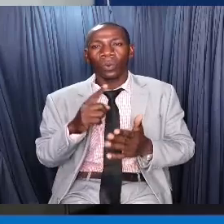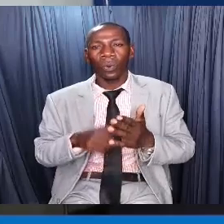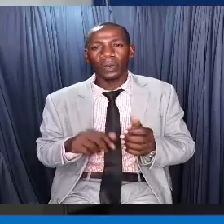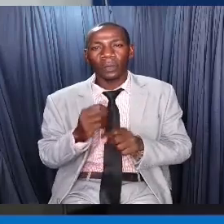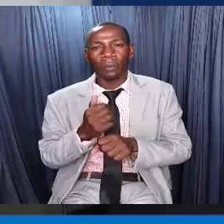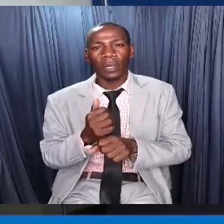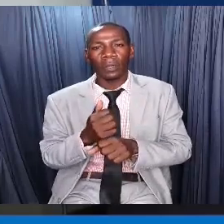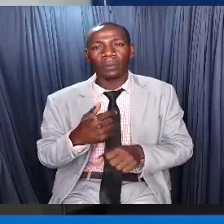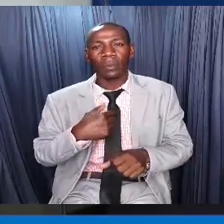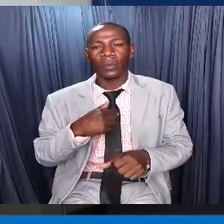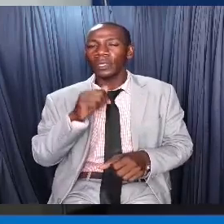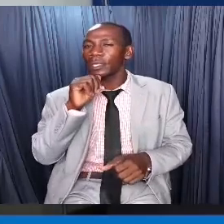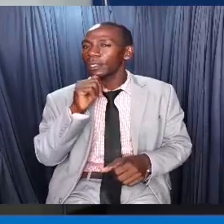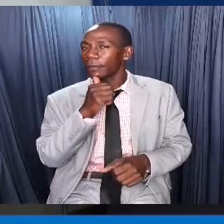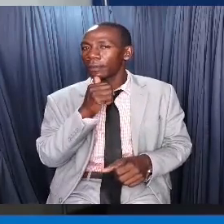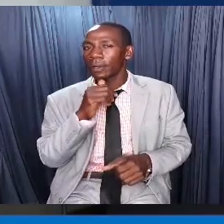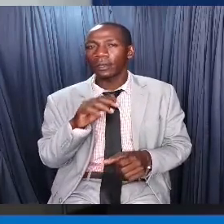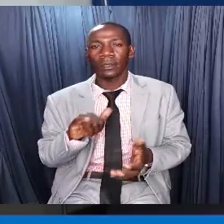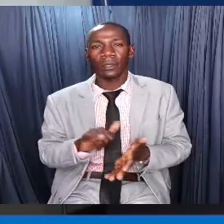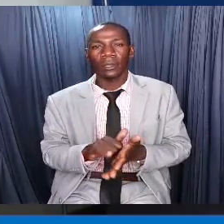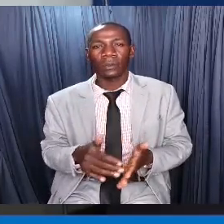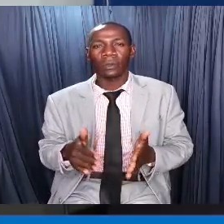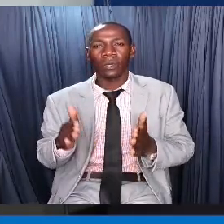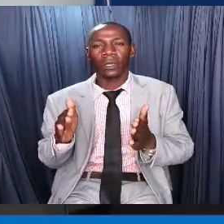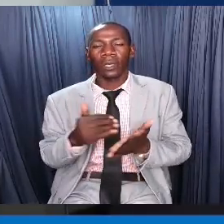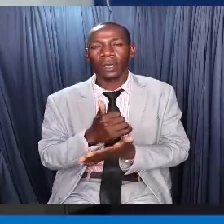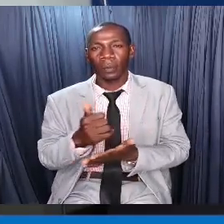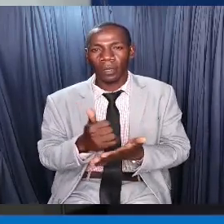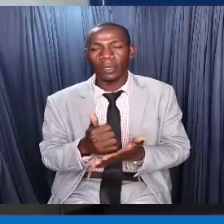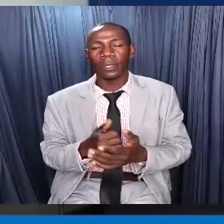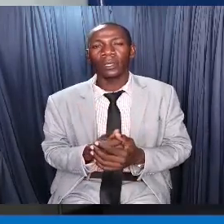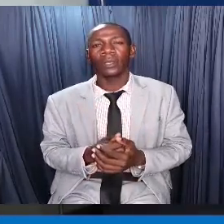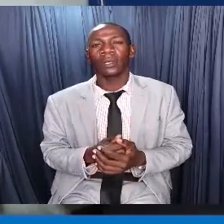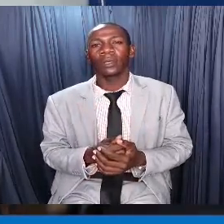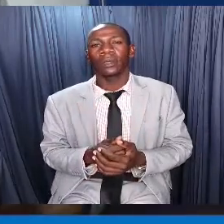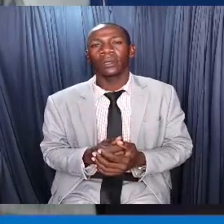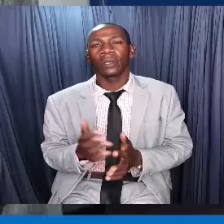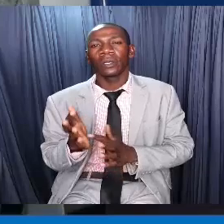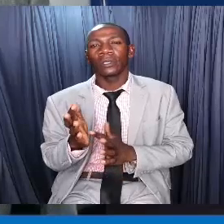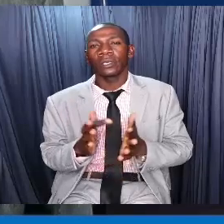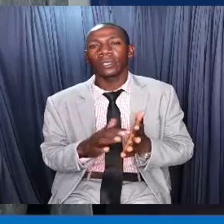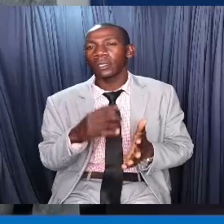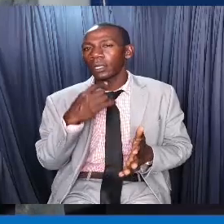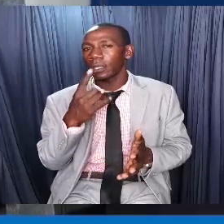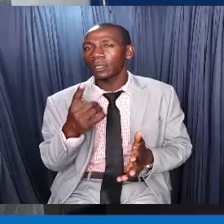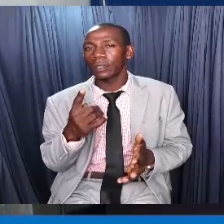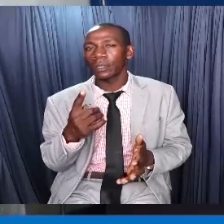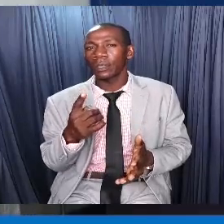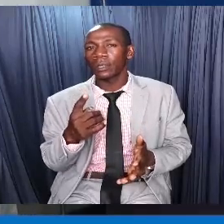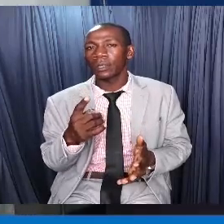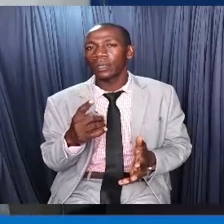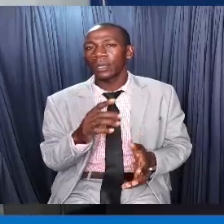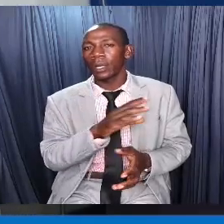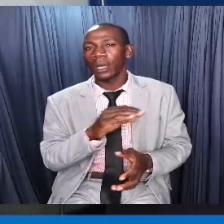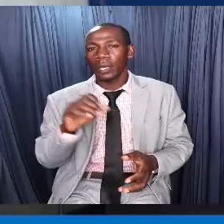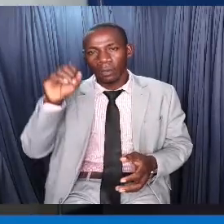That made me mimi nasumbuka to suffer that way. Bwana Yesu asifiwe sana. Amen. Bwana Yesu alisema, because Jesus said, tena